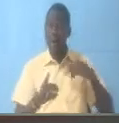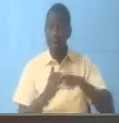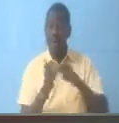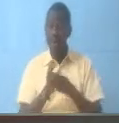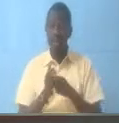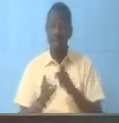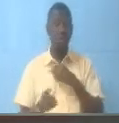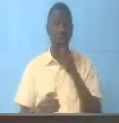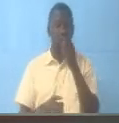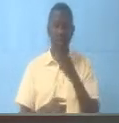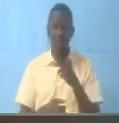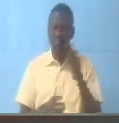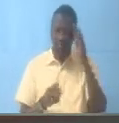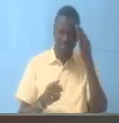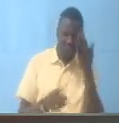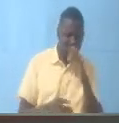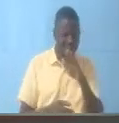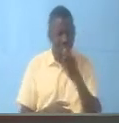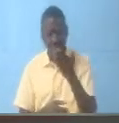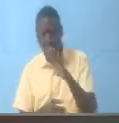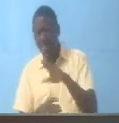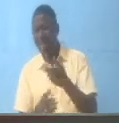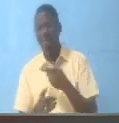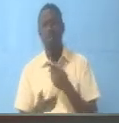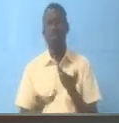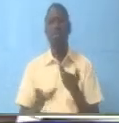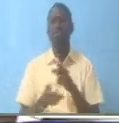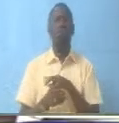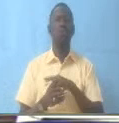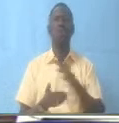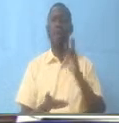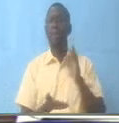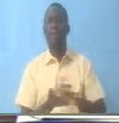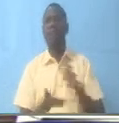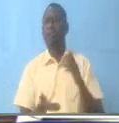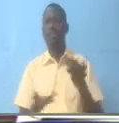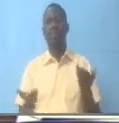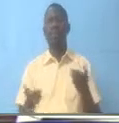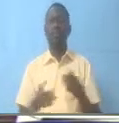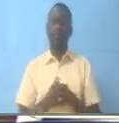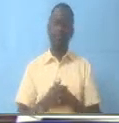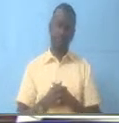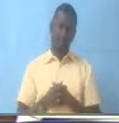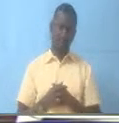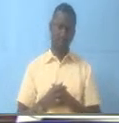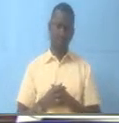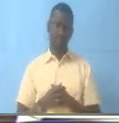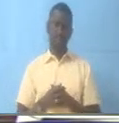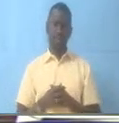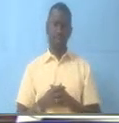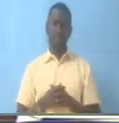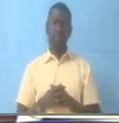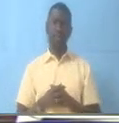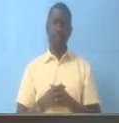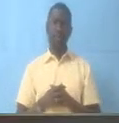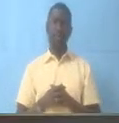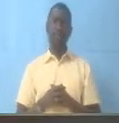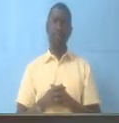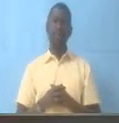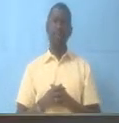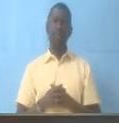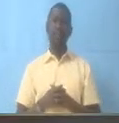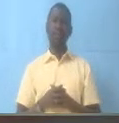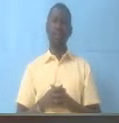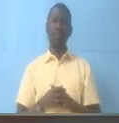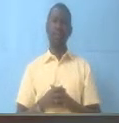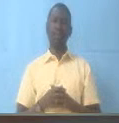of rumor or unreliable piece of evidence. Jamono boobu nag ñun li nga xam ne ni ñun mooy suñ liggéey ñun ay lawyer lañ